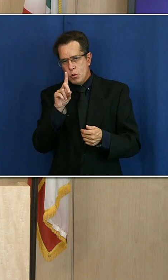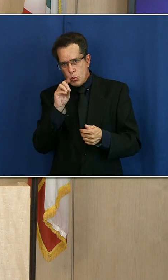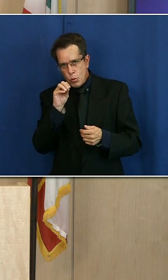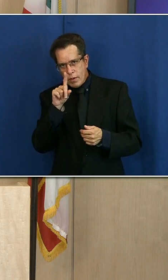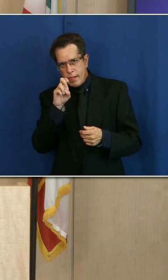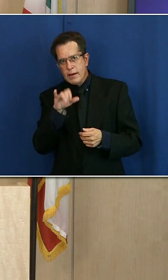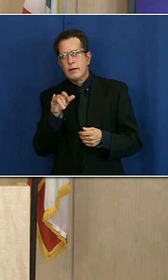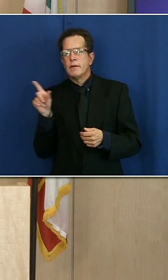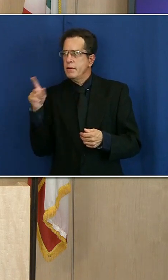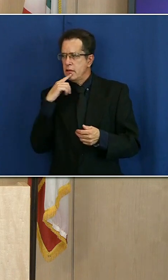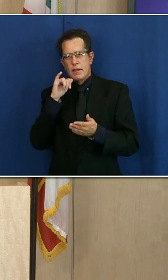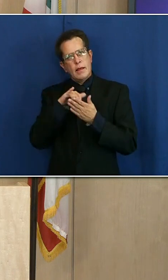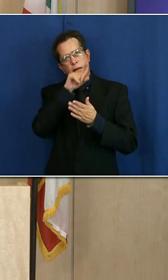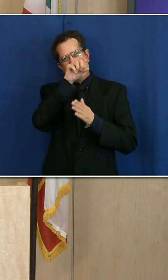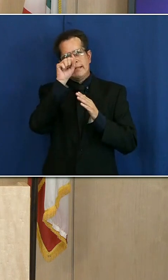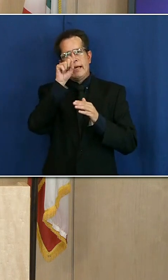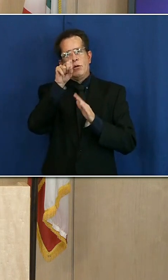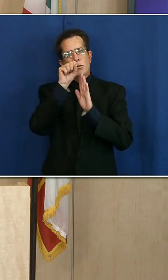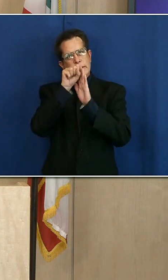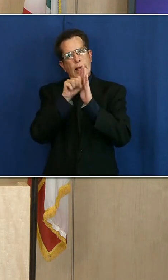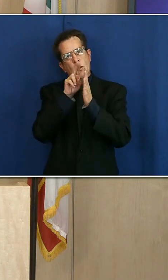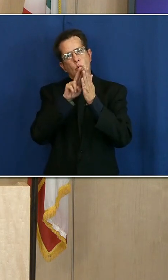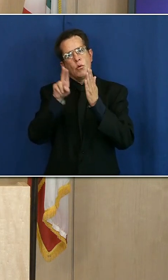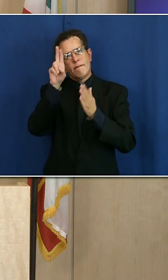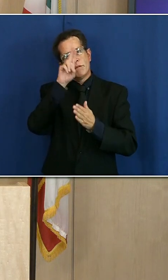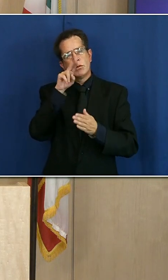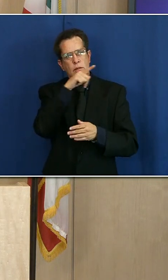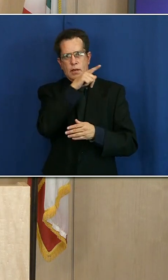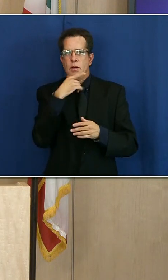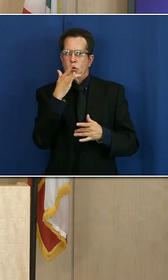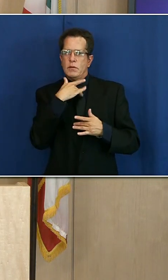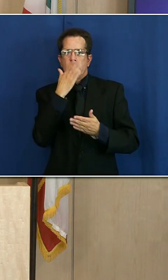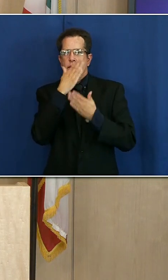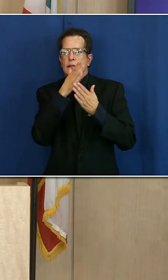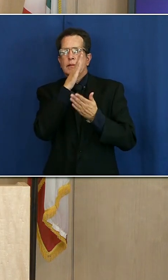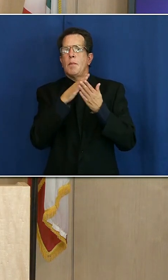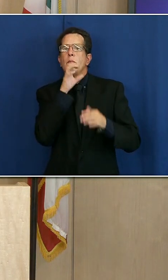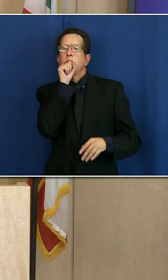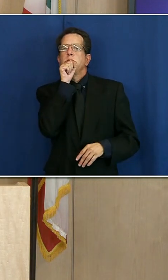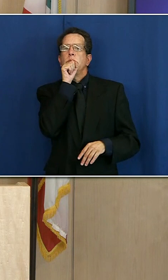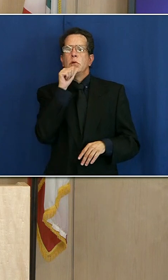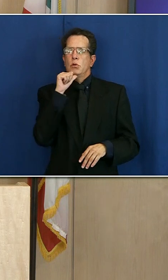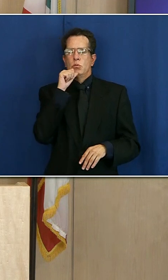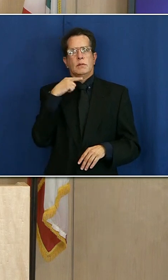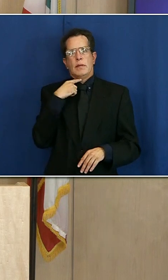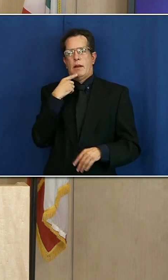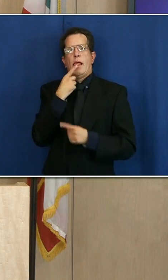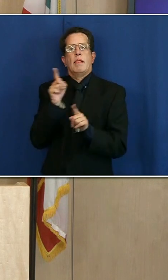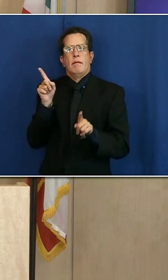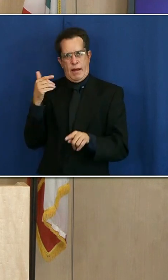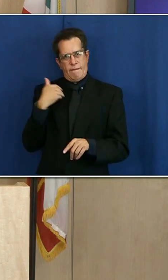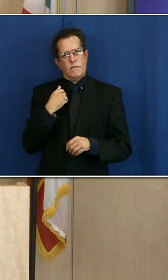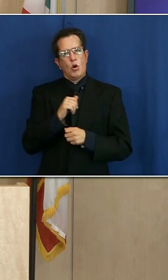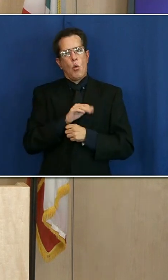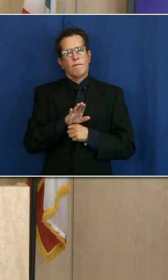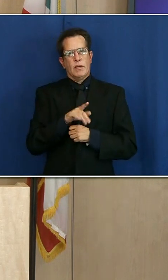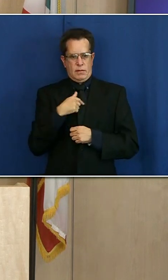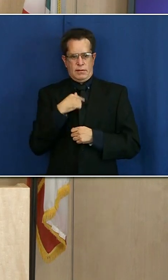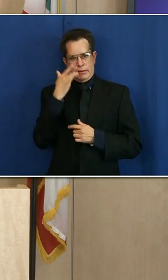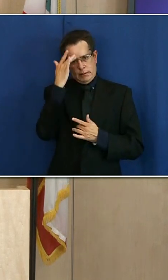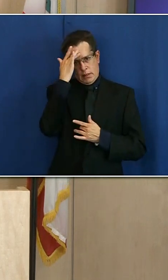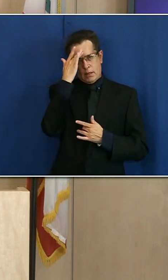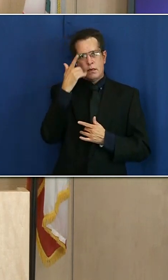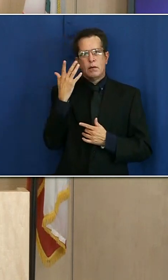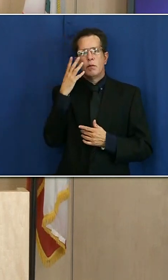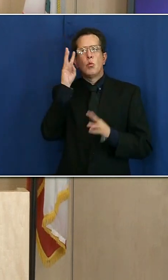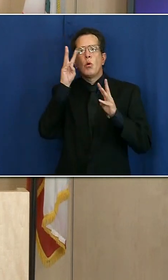us that there were concerns over classmates that did not want to say they have COVID-19 over fear of disciplinary action or being sent to apartments designated